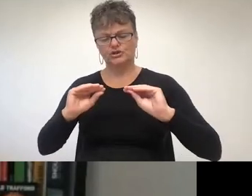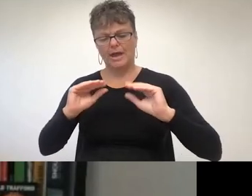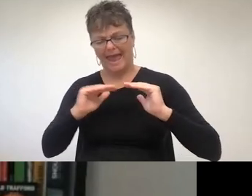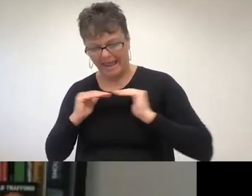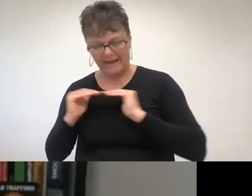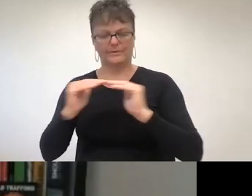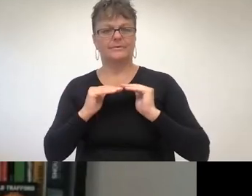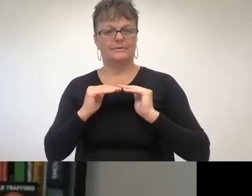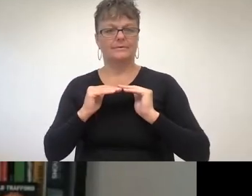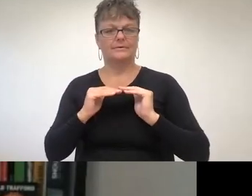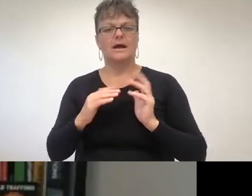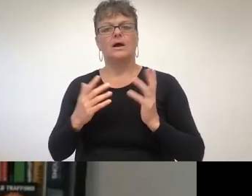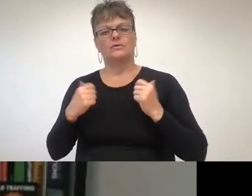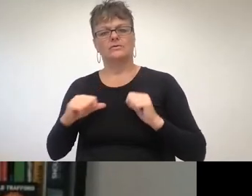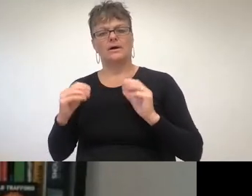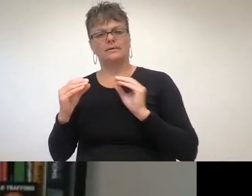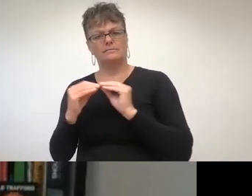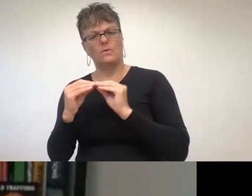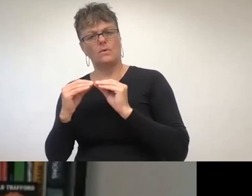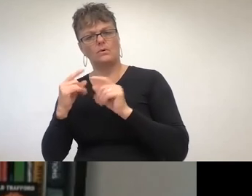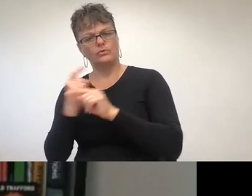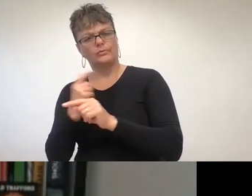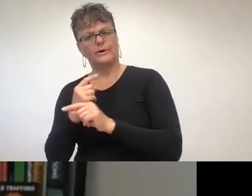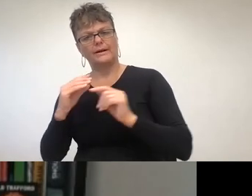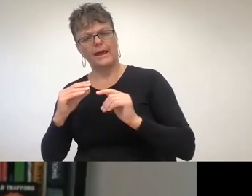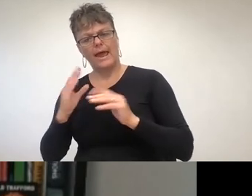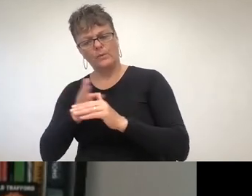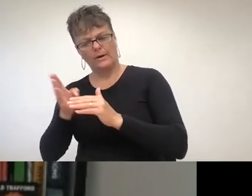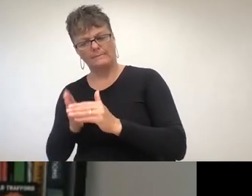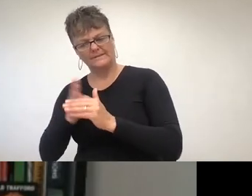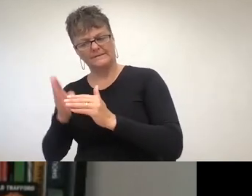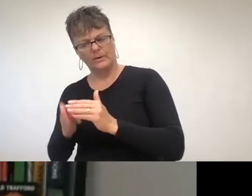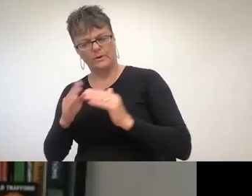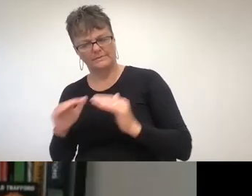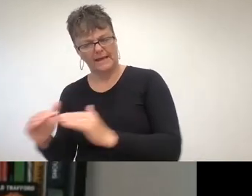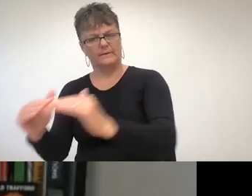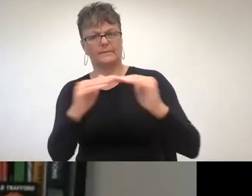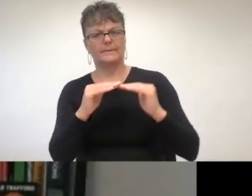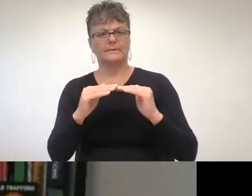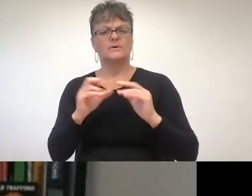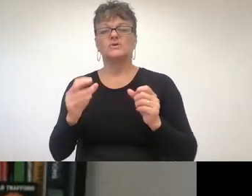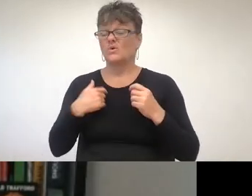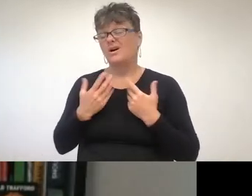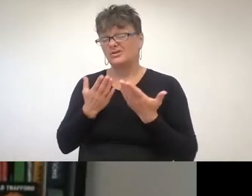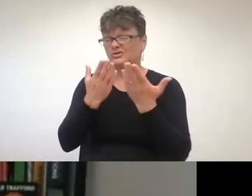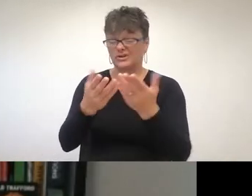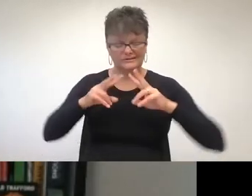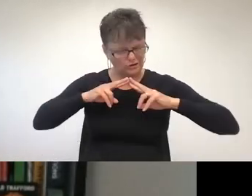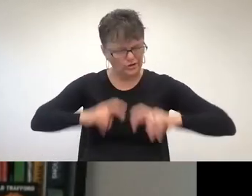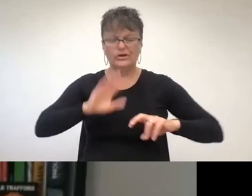learning outcomes, I strongly encourage that we take a good hard look at our assessments, be it projects, papers, exams, whatever it